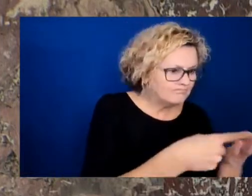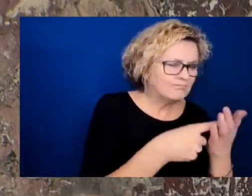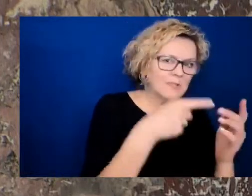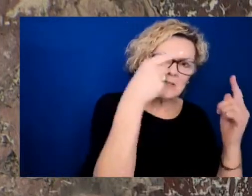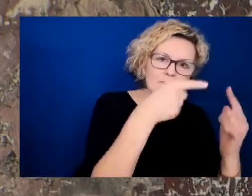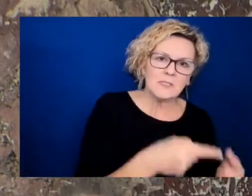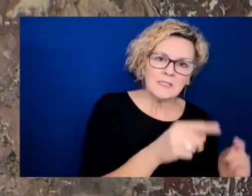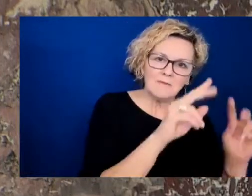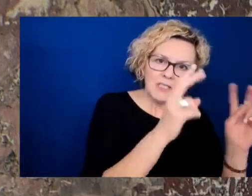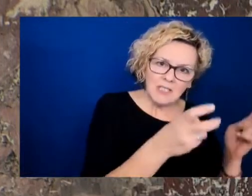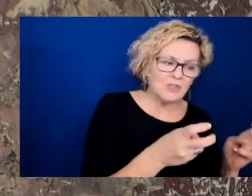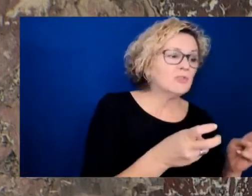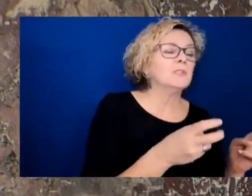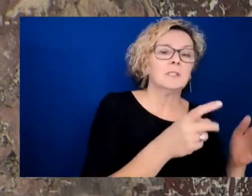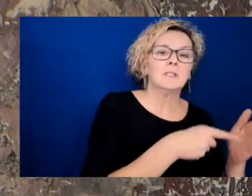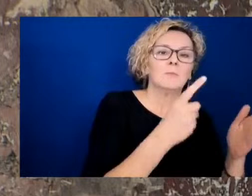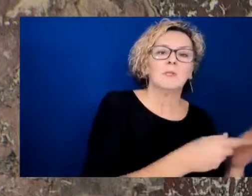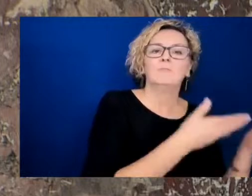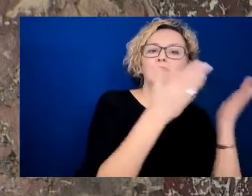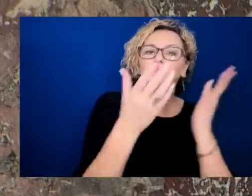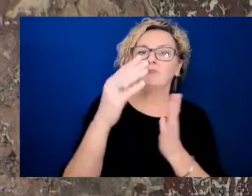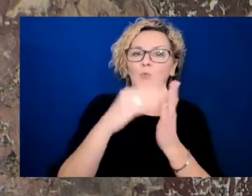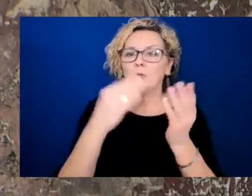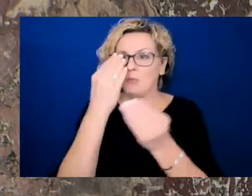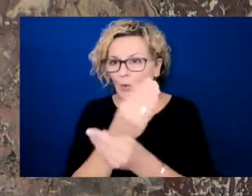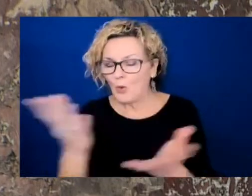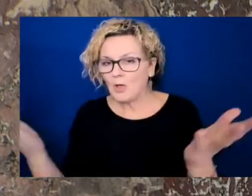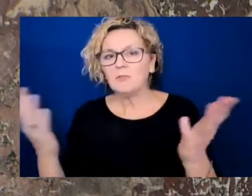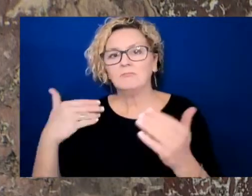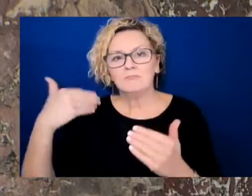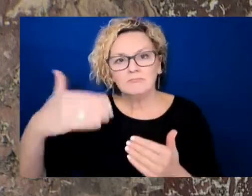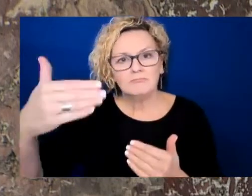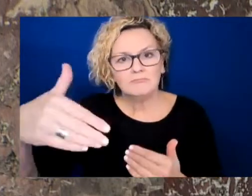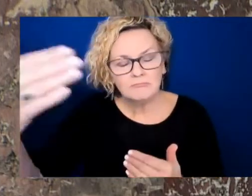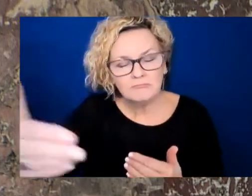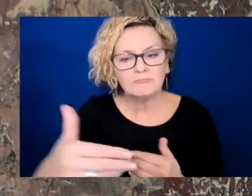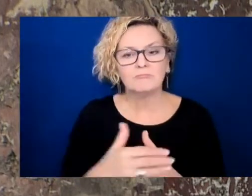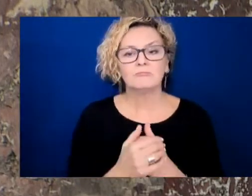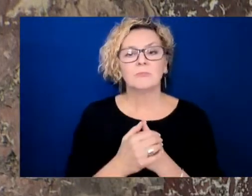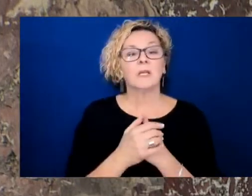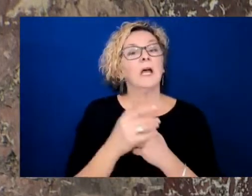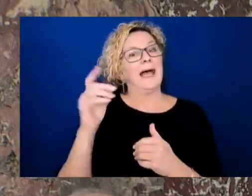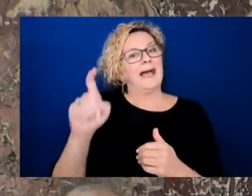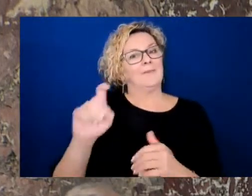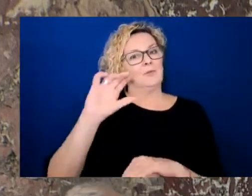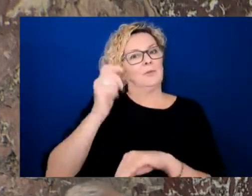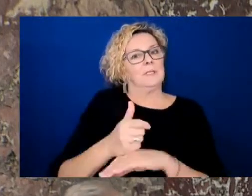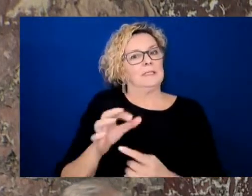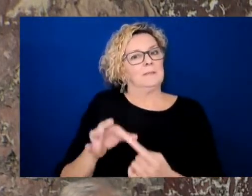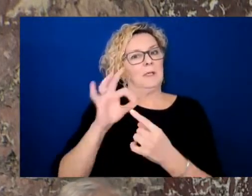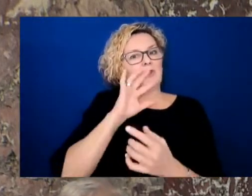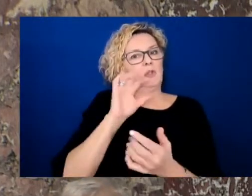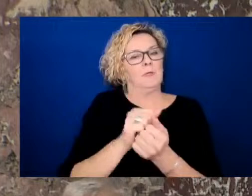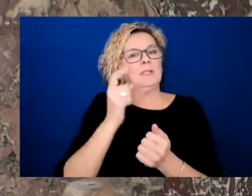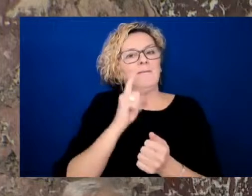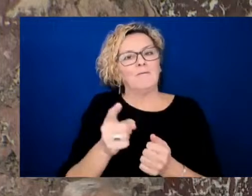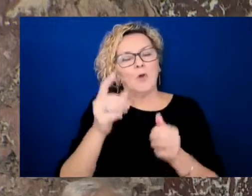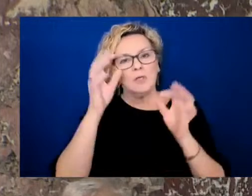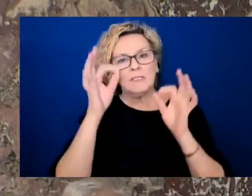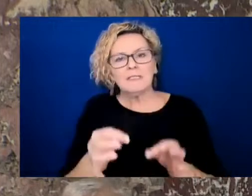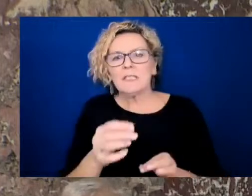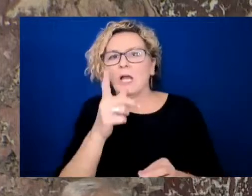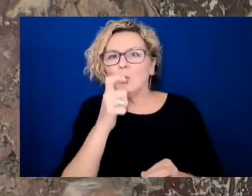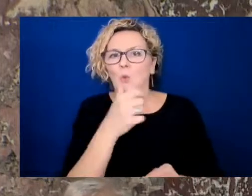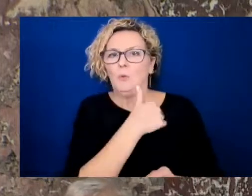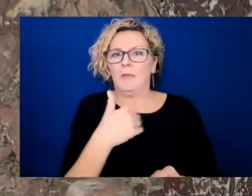their observations and opinions thereon, with power to send for persons, papers, and records, and that a special committee be appointed to prepare and report with all convenient speed lists of members